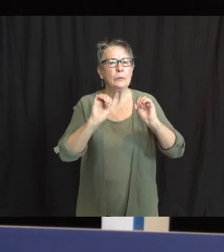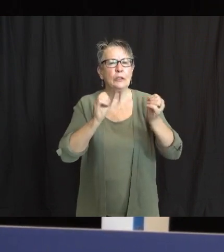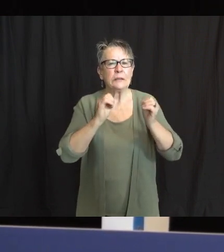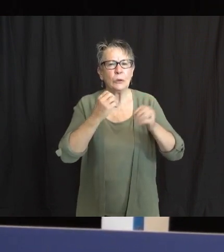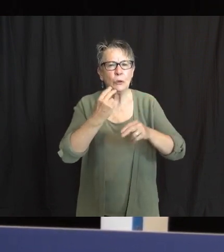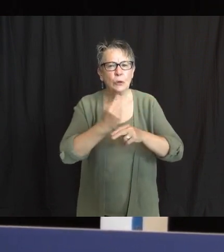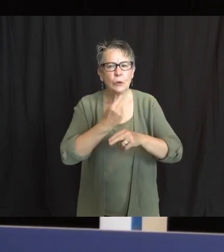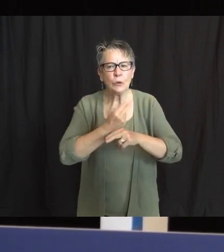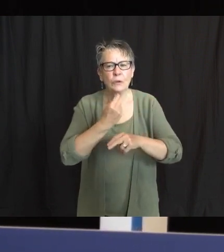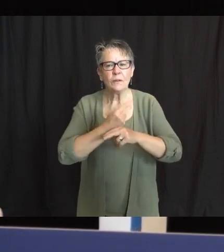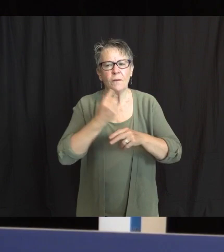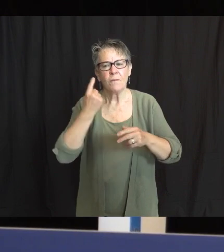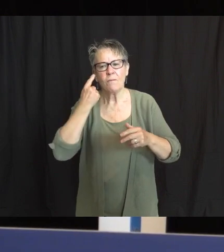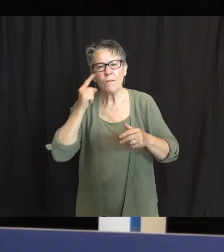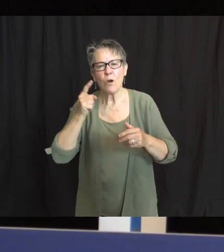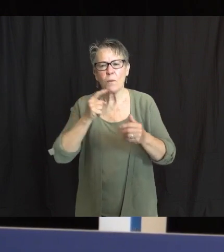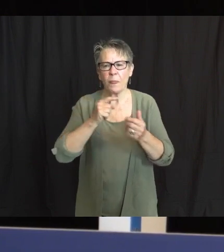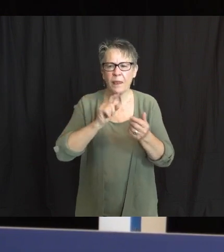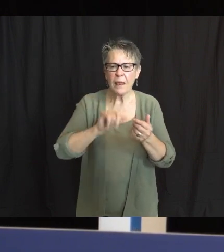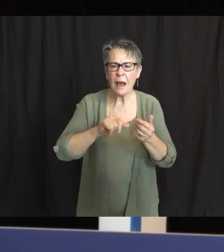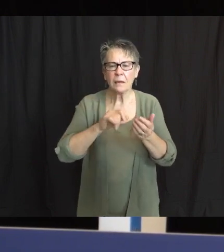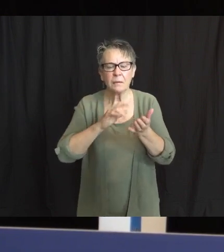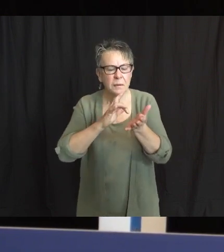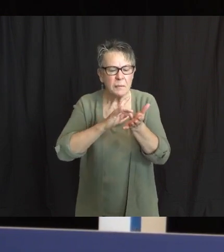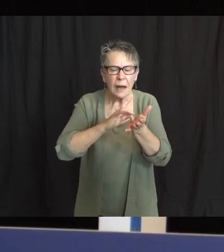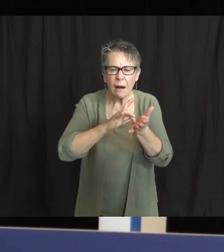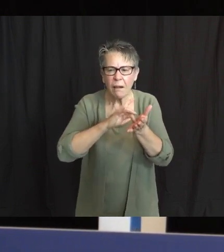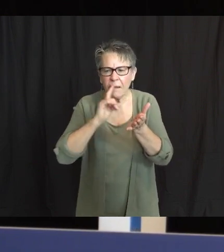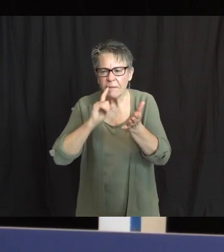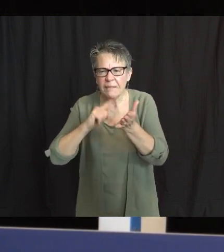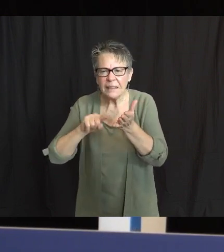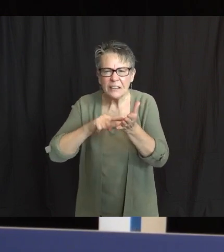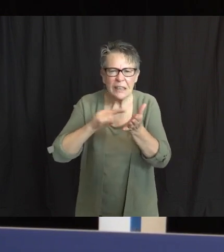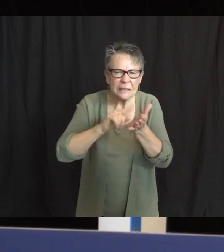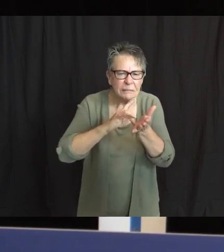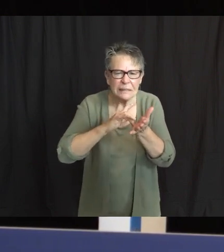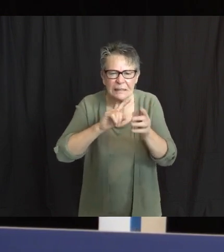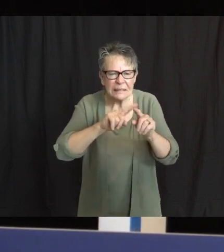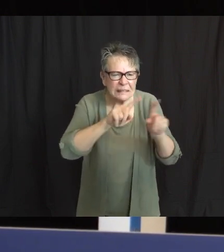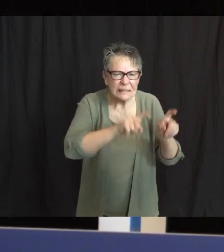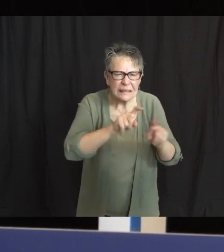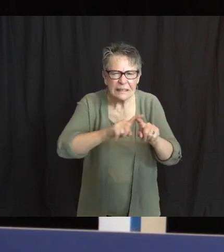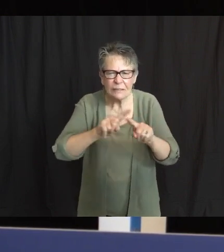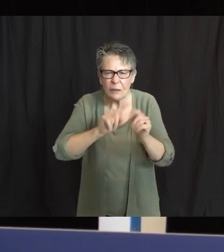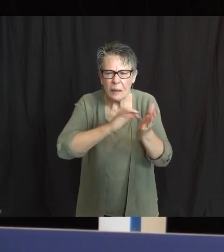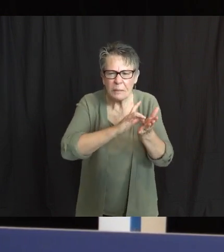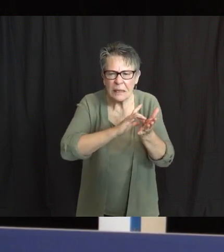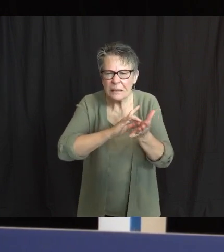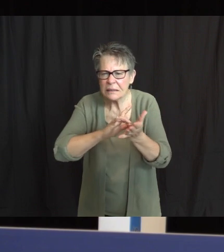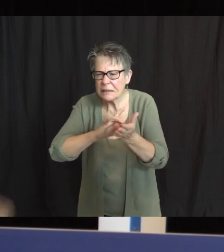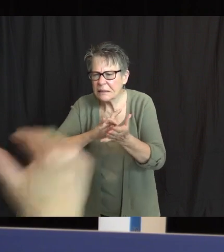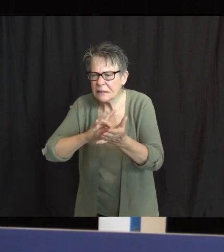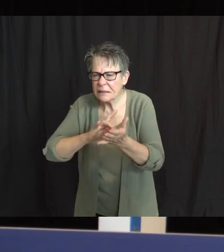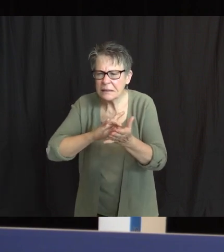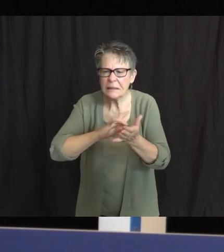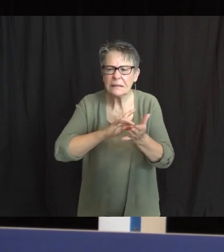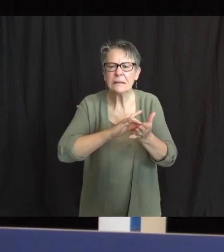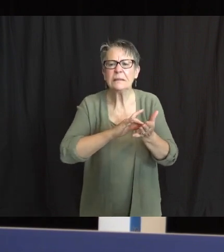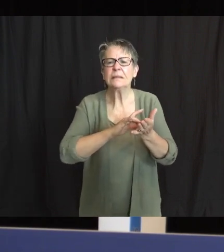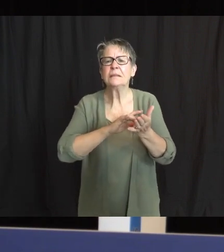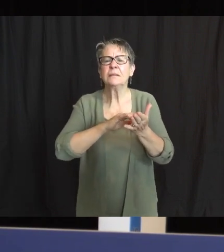an investigational antiviral agent for the treatment of hospitalized adults and children with severe